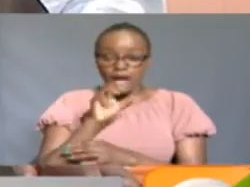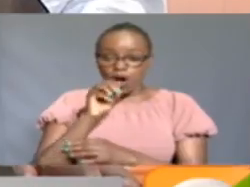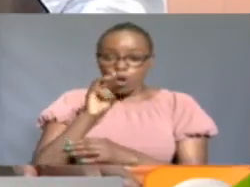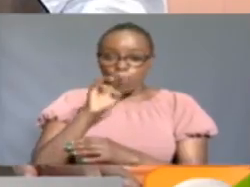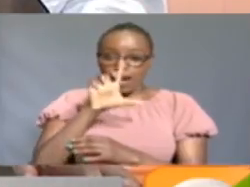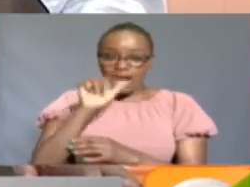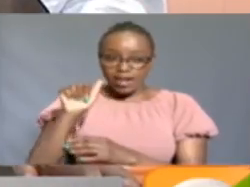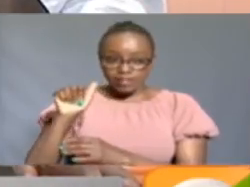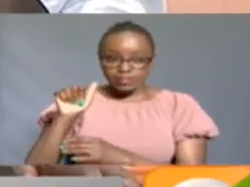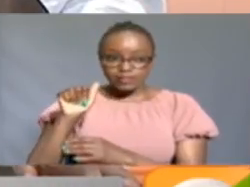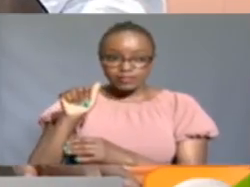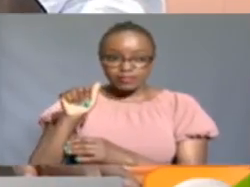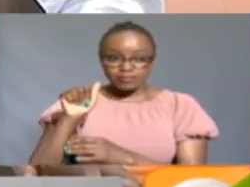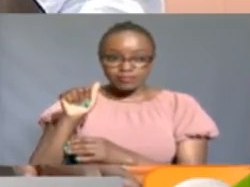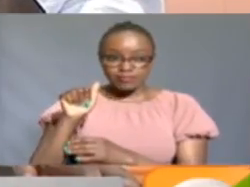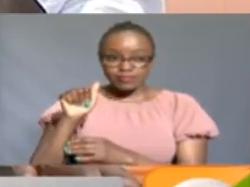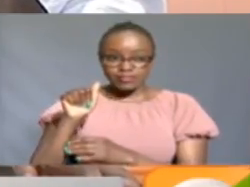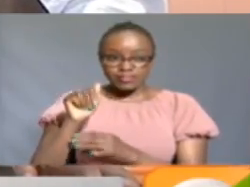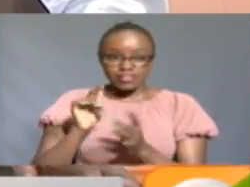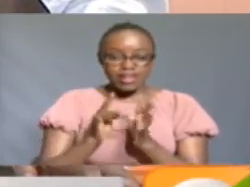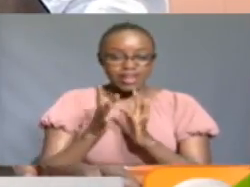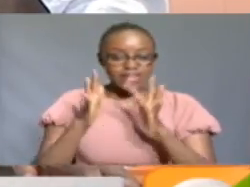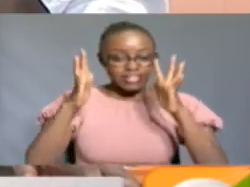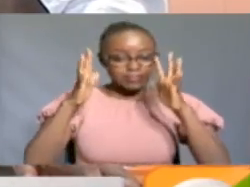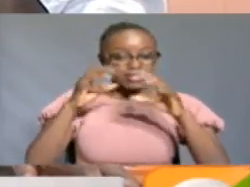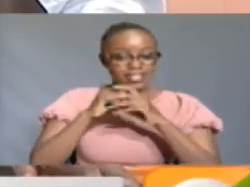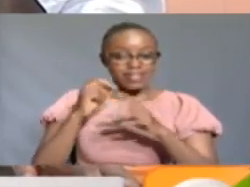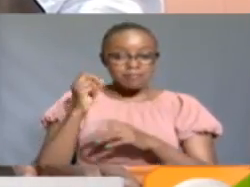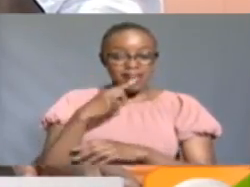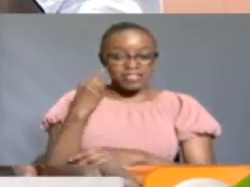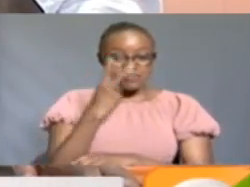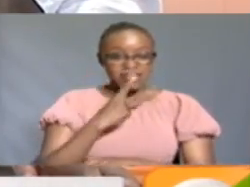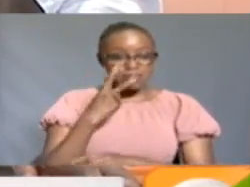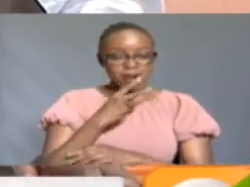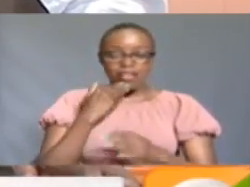Omalla, it's Christmas in February. That's right. Thank God. What a blessing.